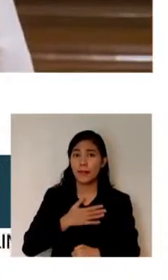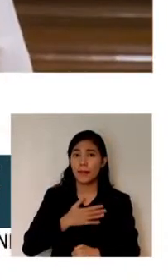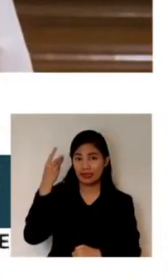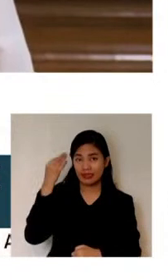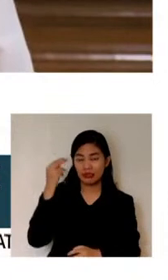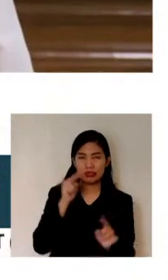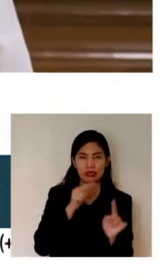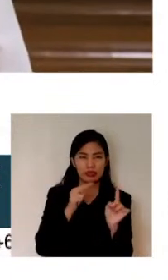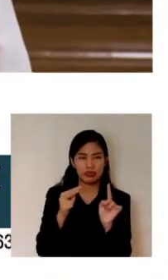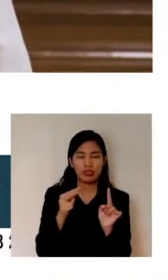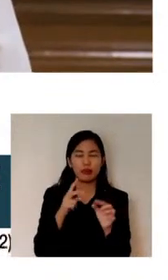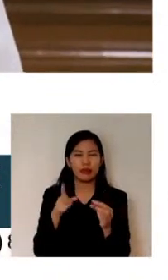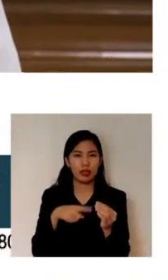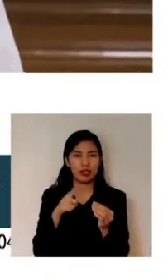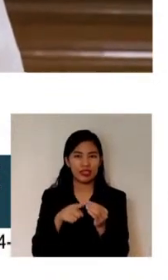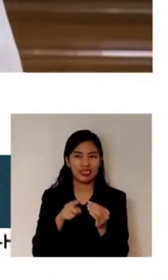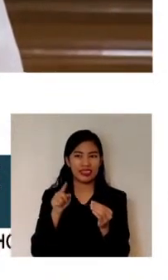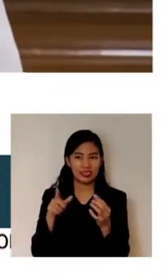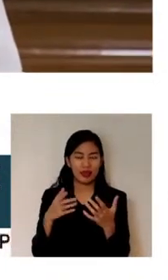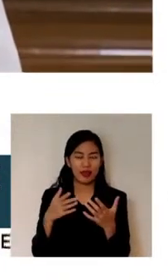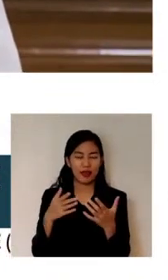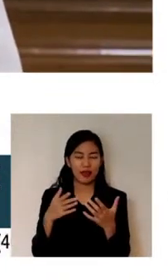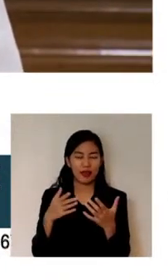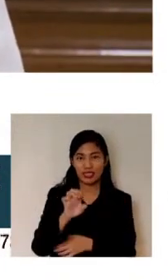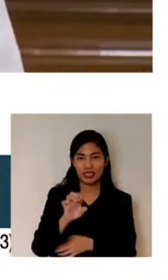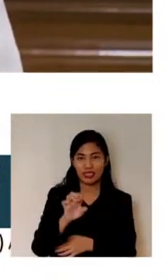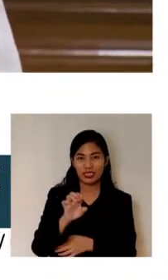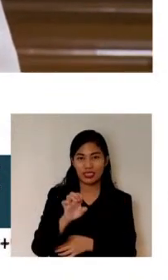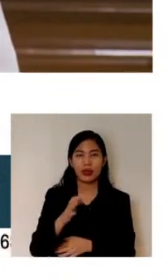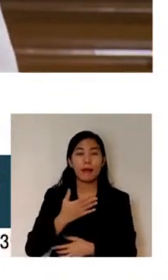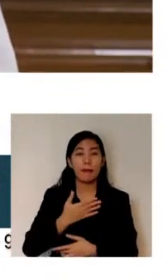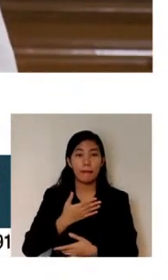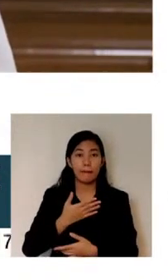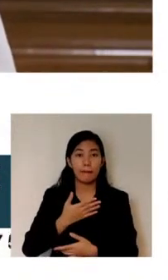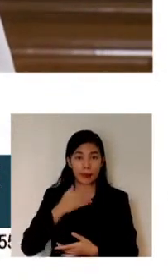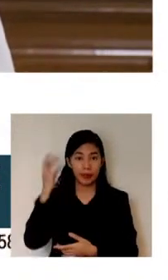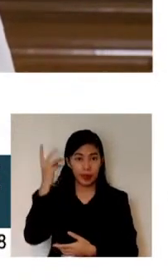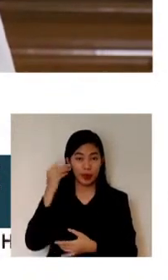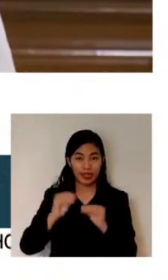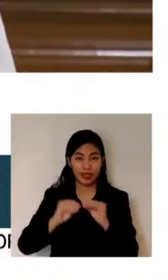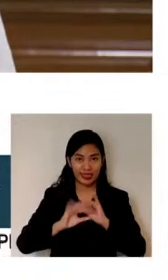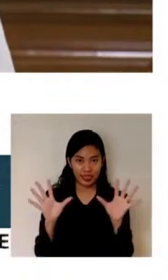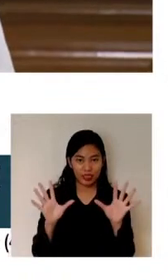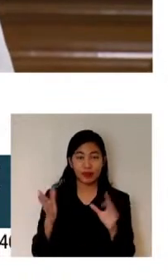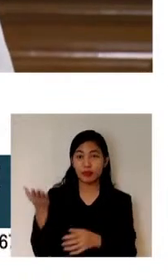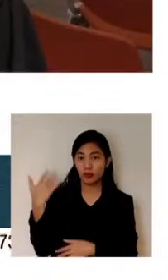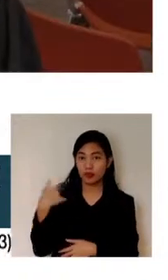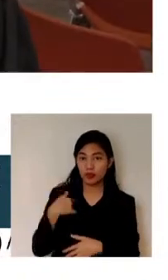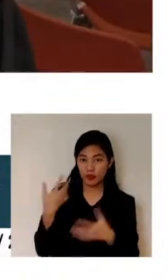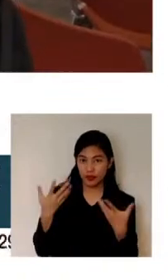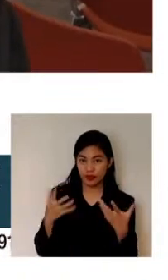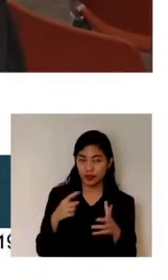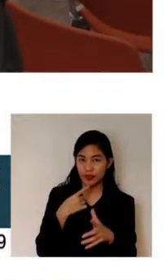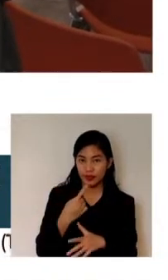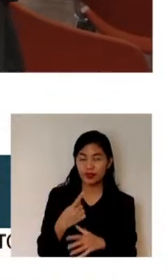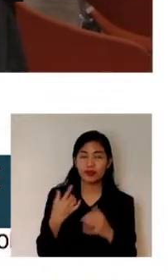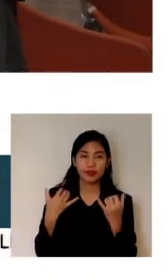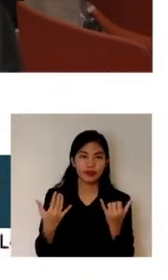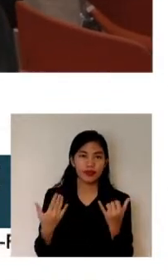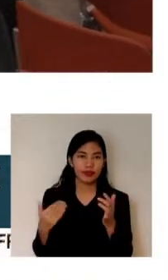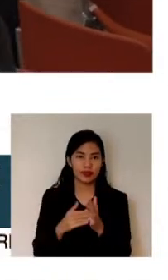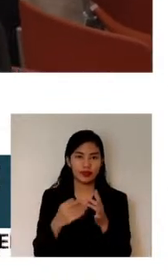this petition is very clear. I said then, and I'm saying it now, that it